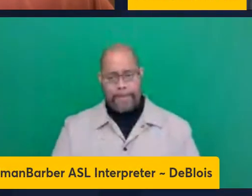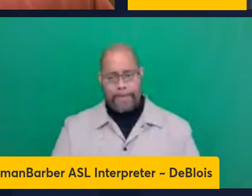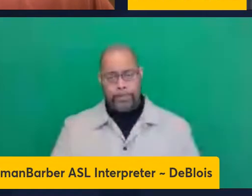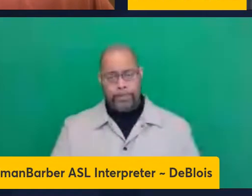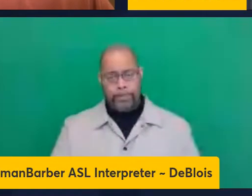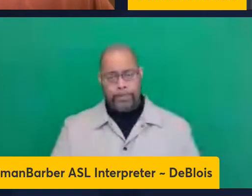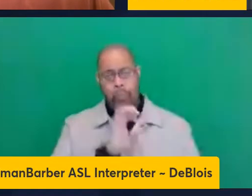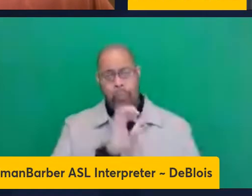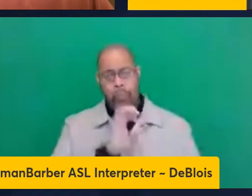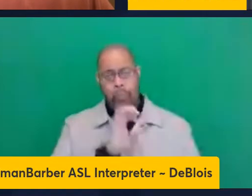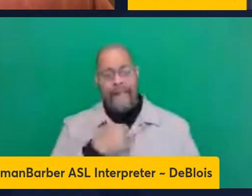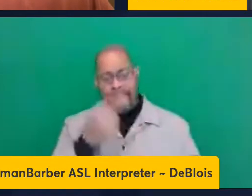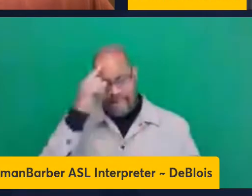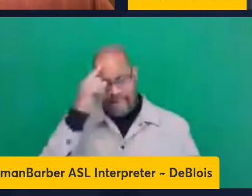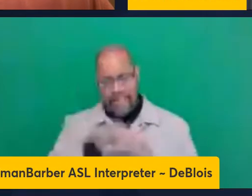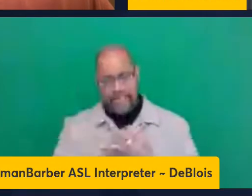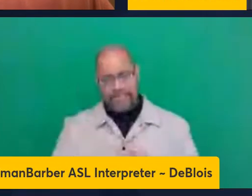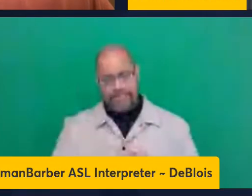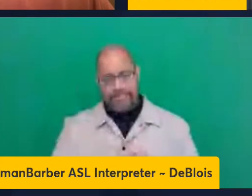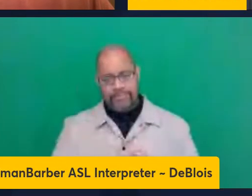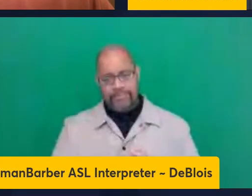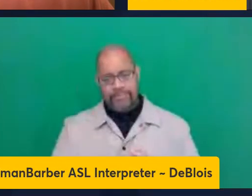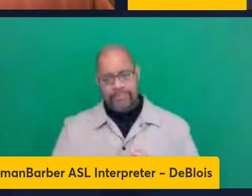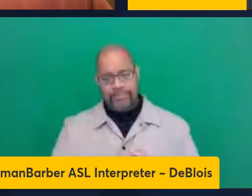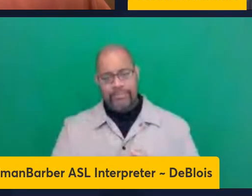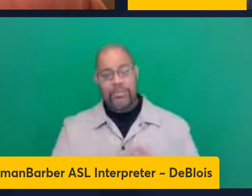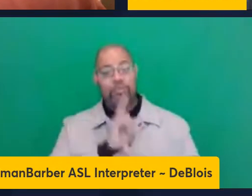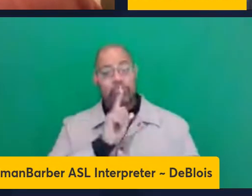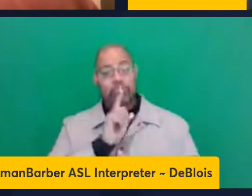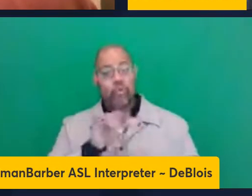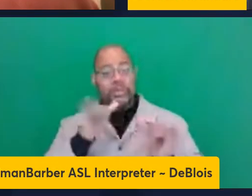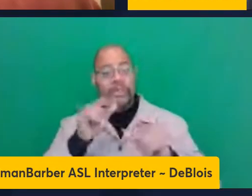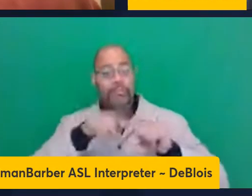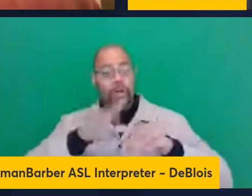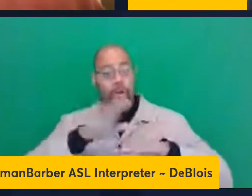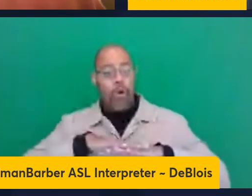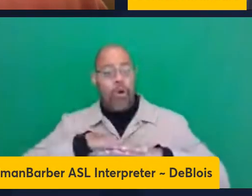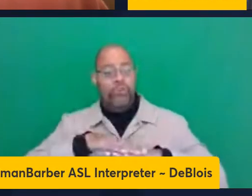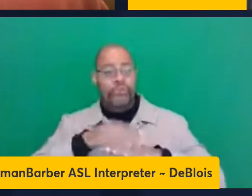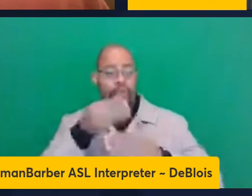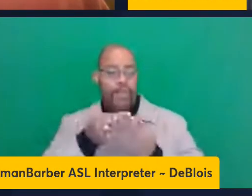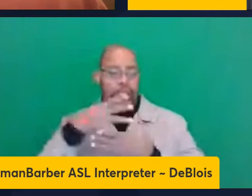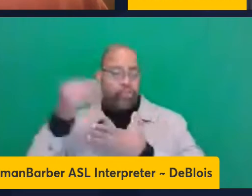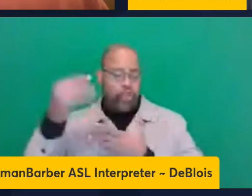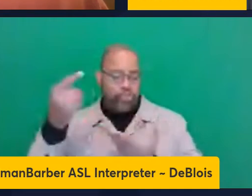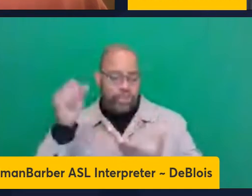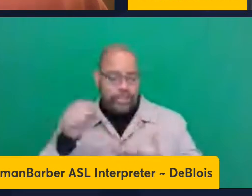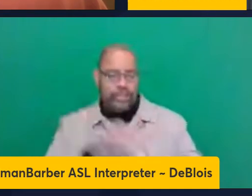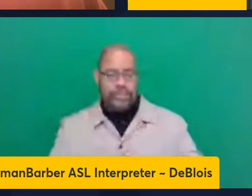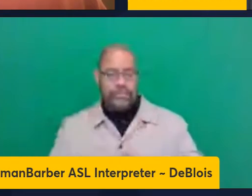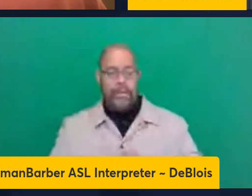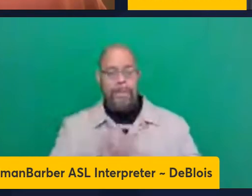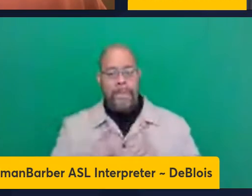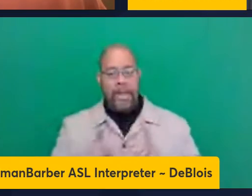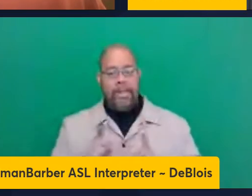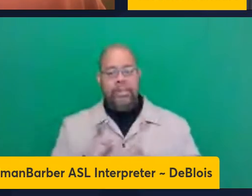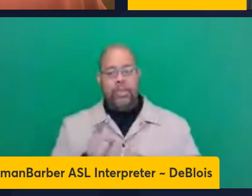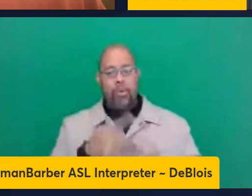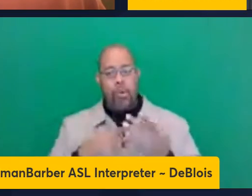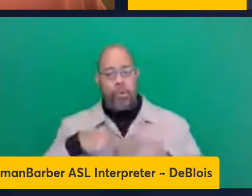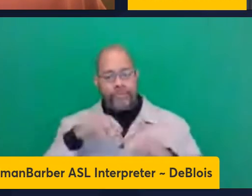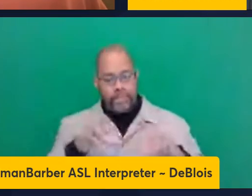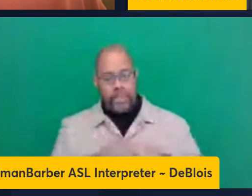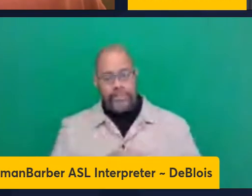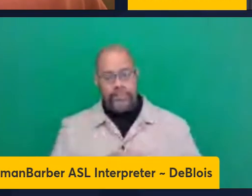well, I think that it is true that we still rely a lot on external funding. But what we have done